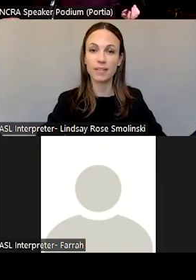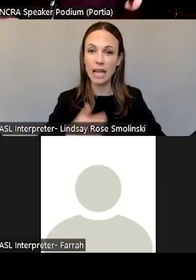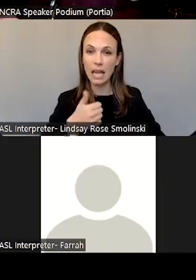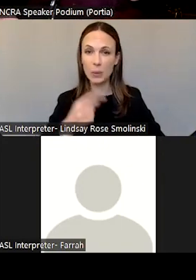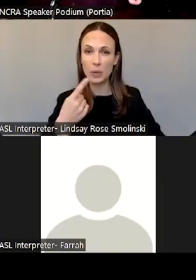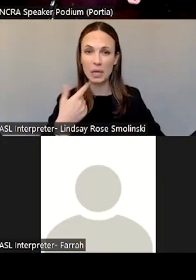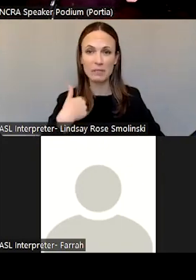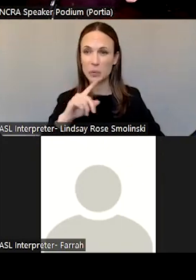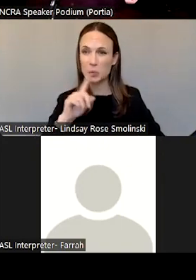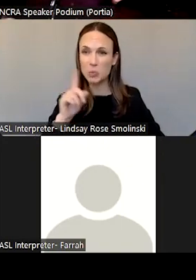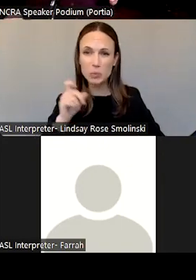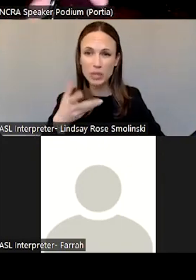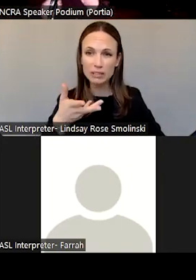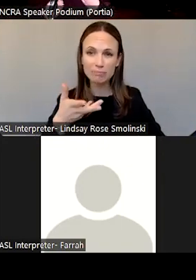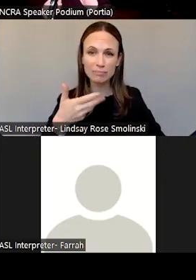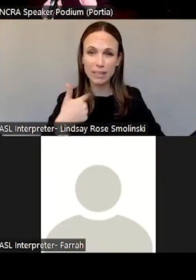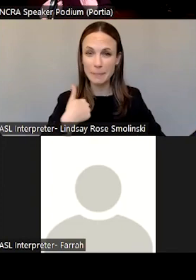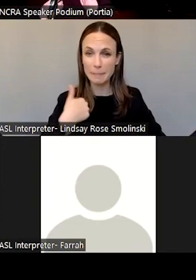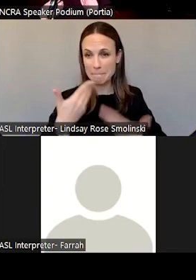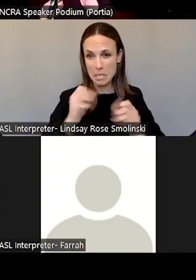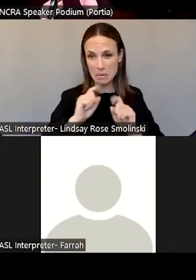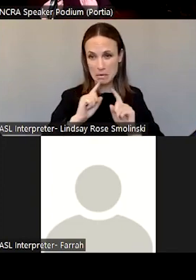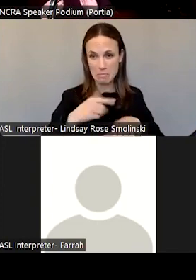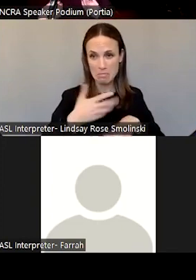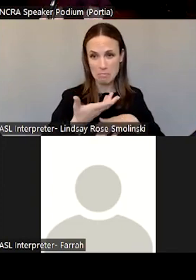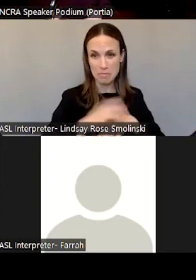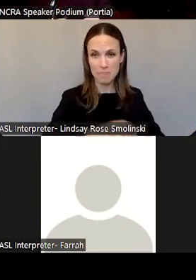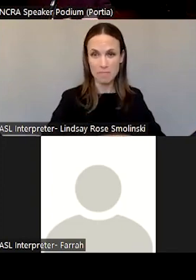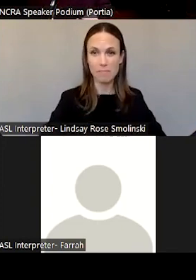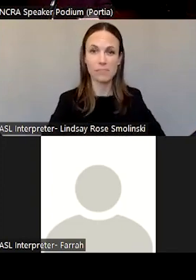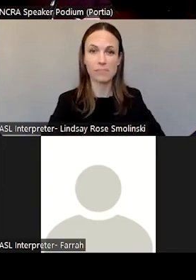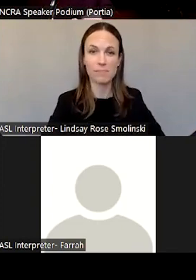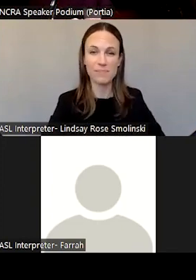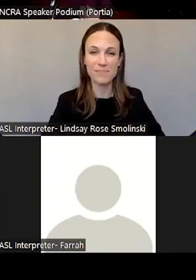Anybody have any questions that I might be able to answer?